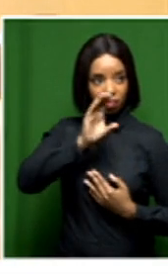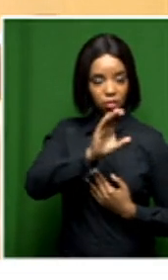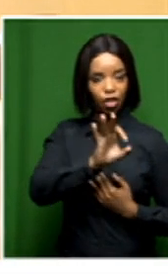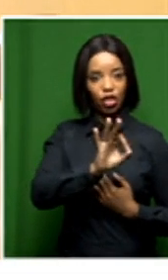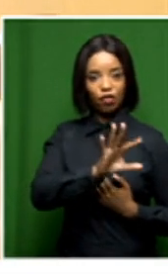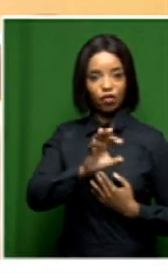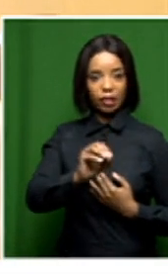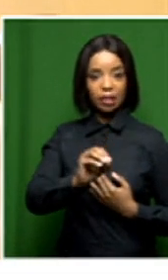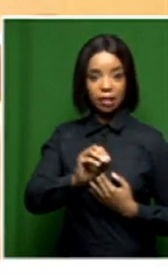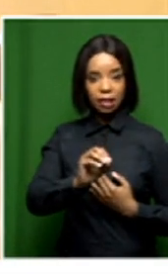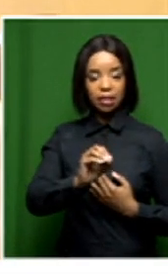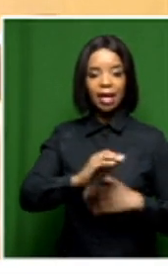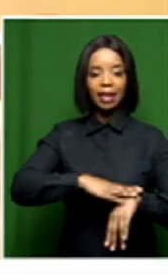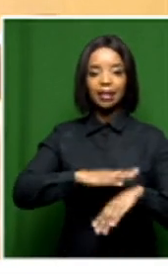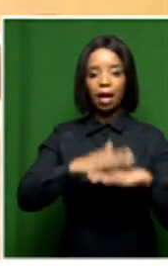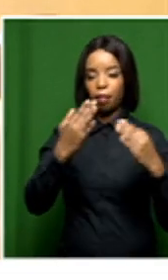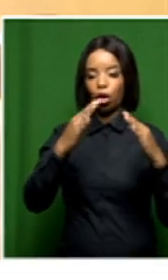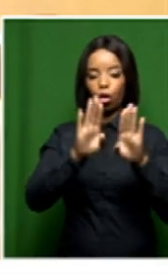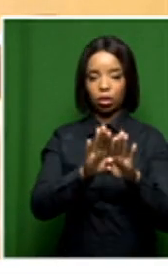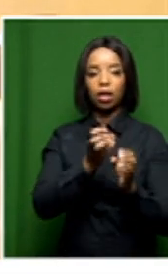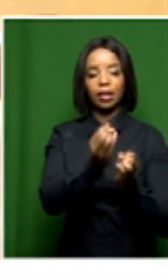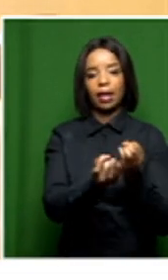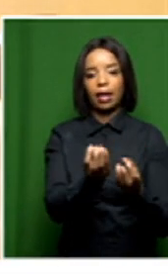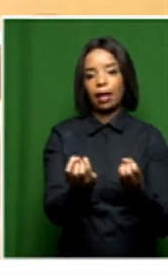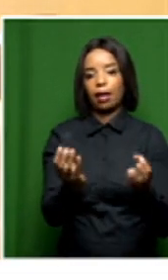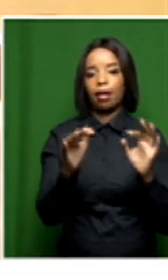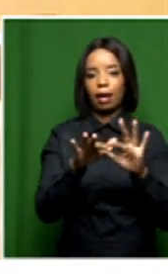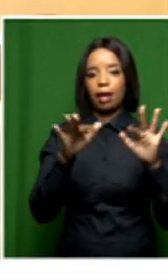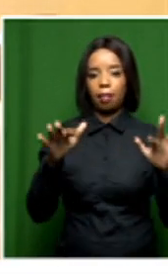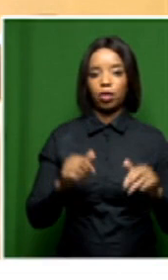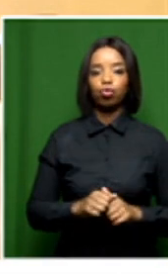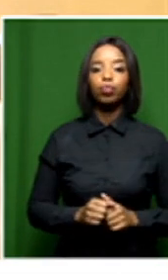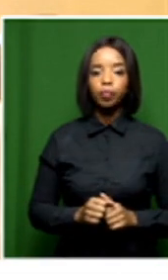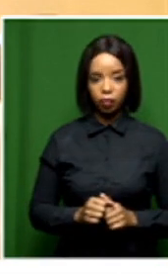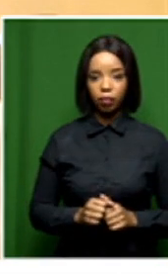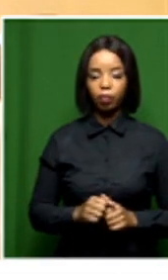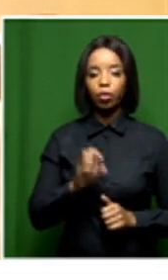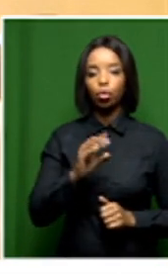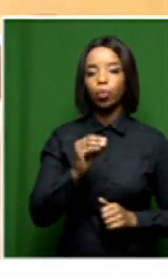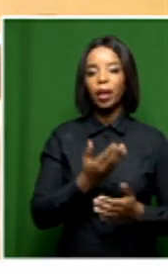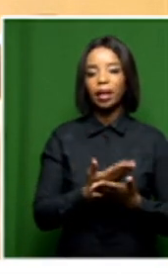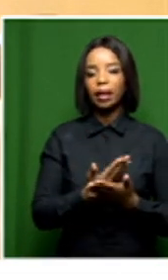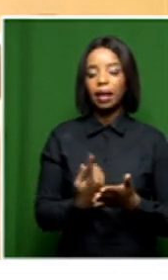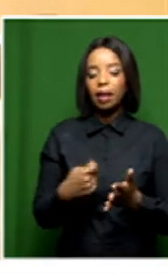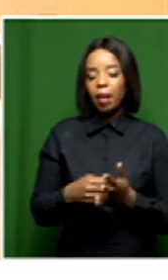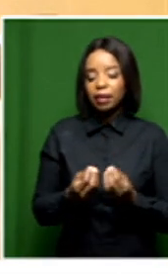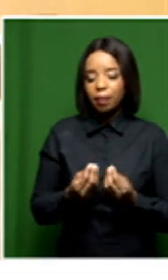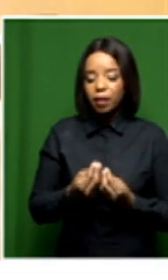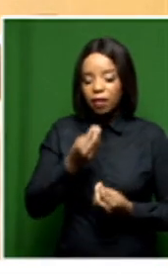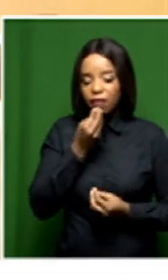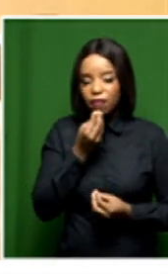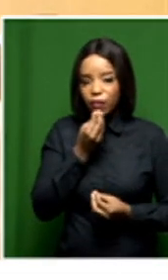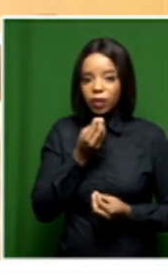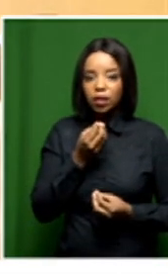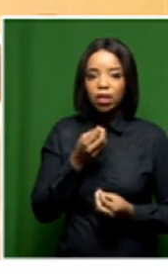during the lockdown, this is what was given to people to basically just put a little bit of food in their mouths. I wouldn't even say for the